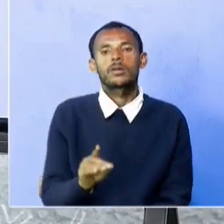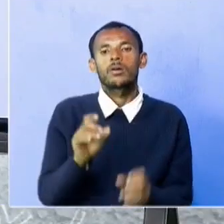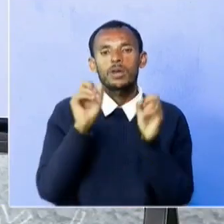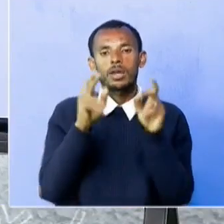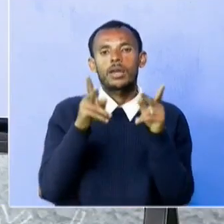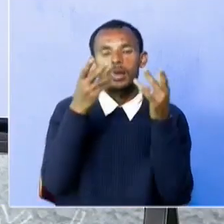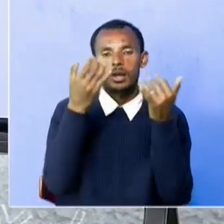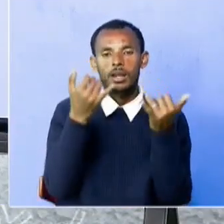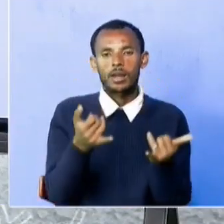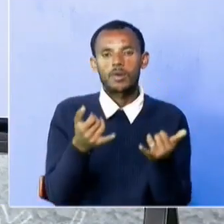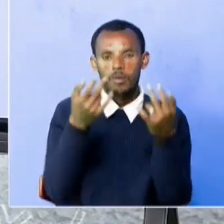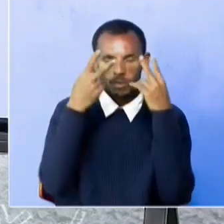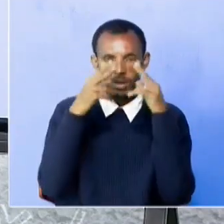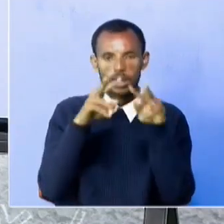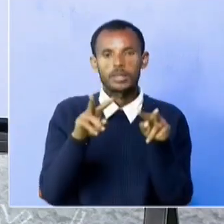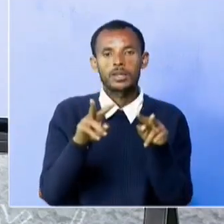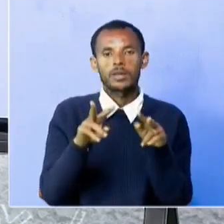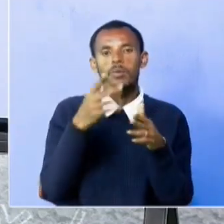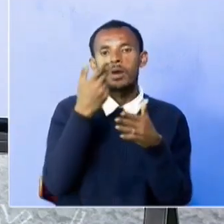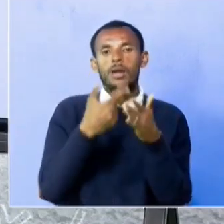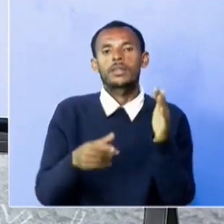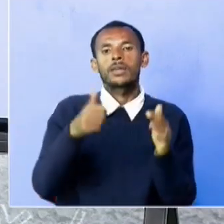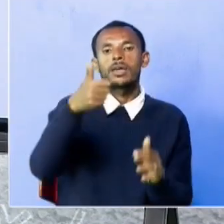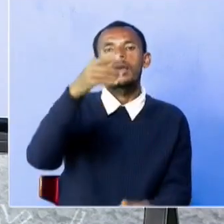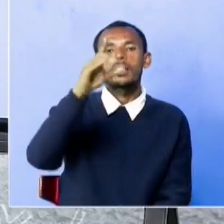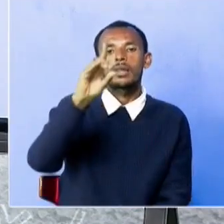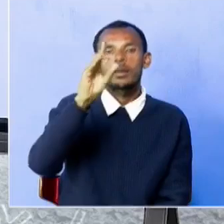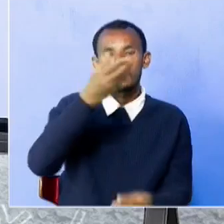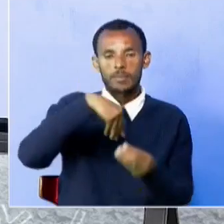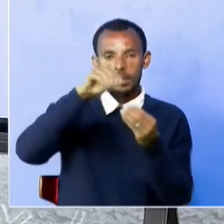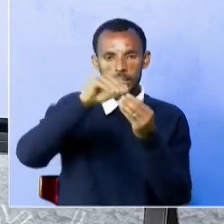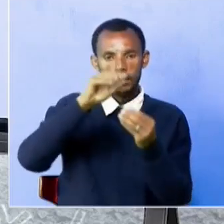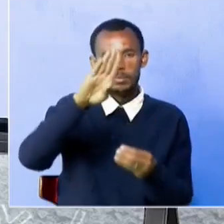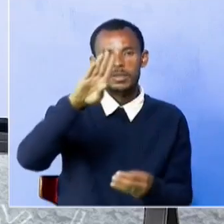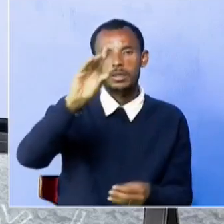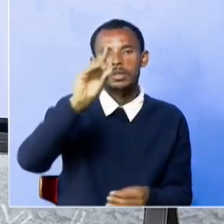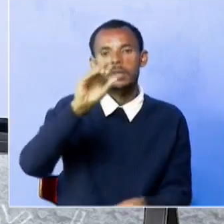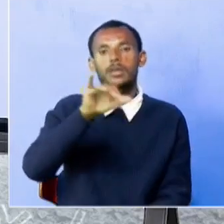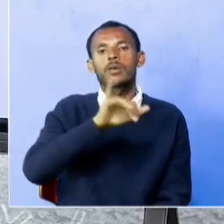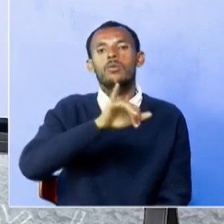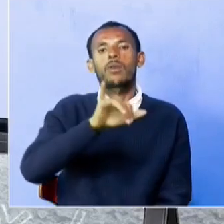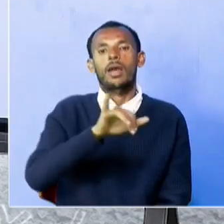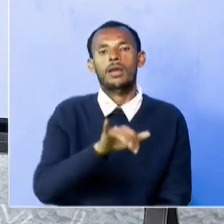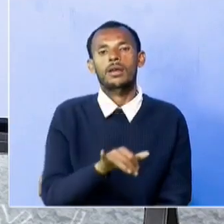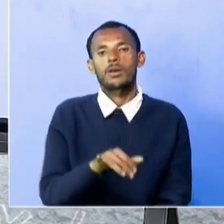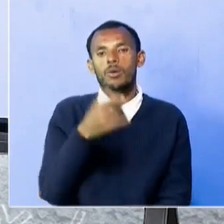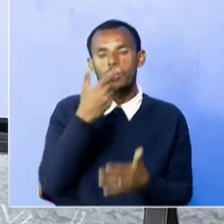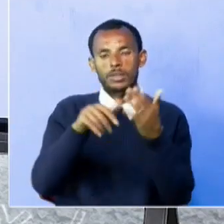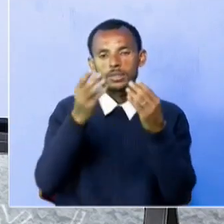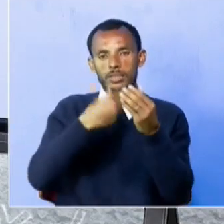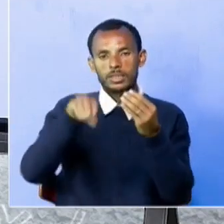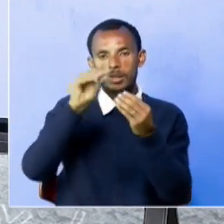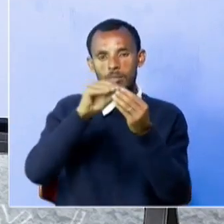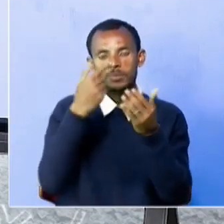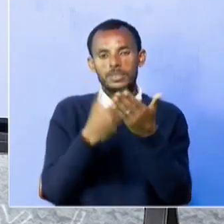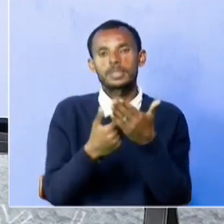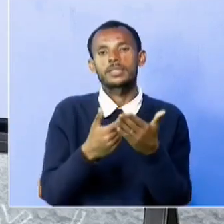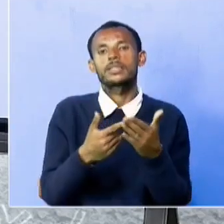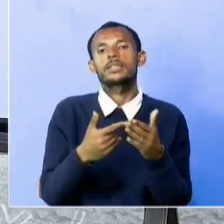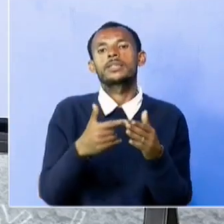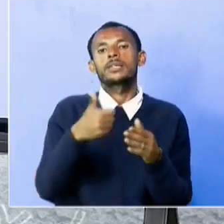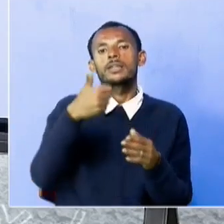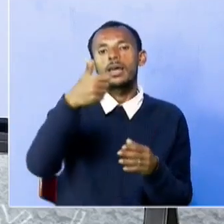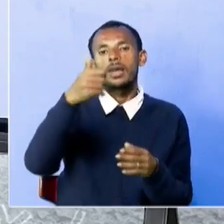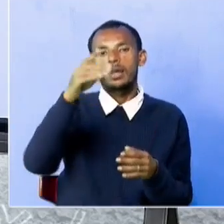now, look at what AD plus BD looks like. What is the sum of this segment,